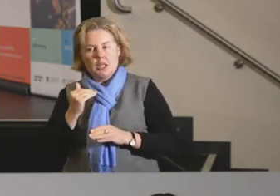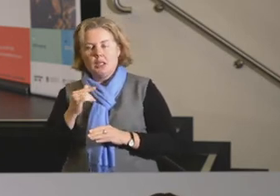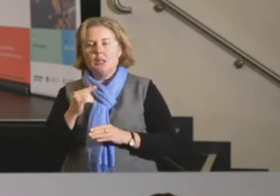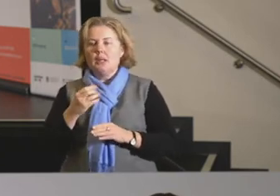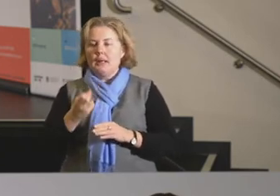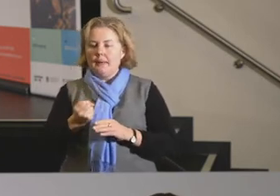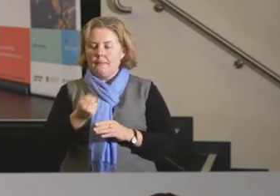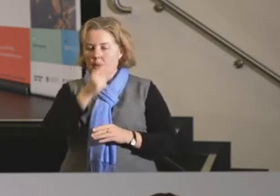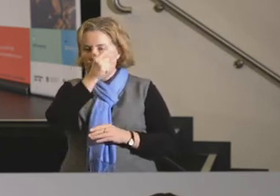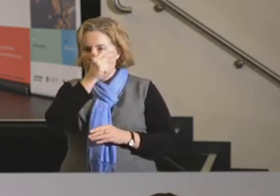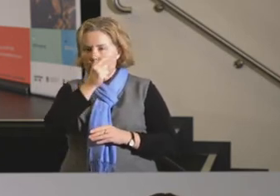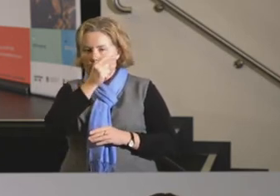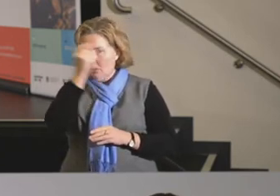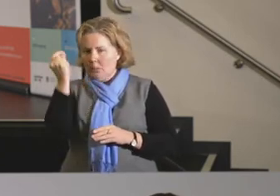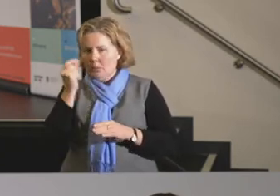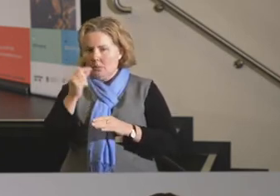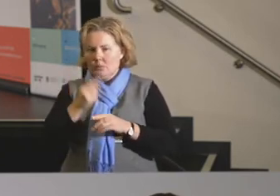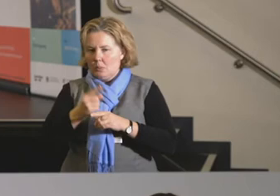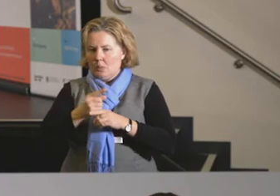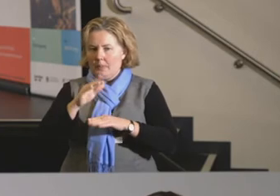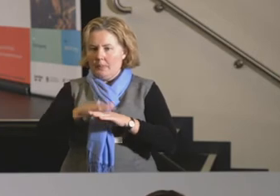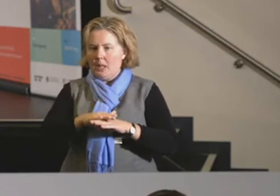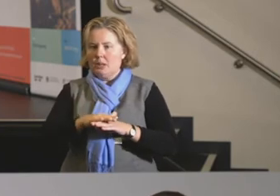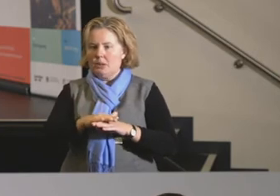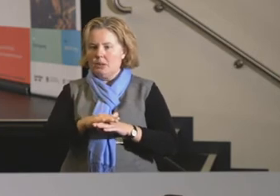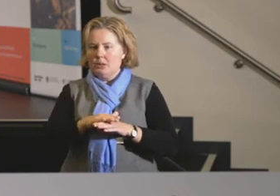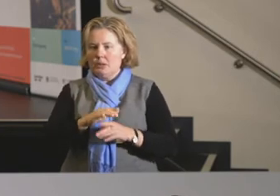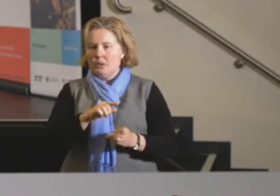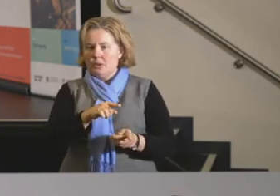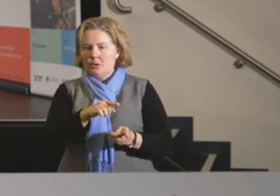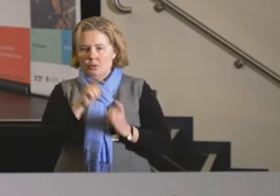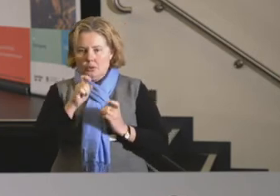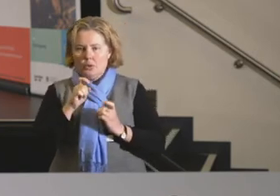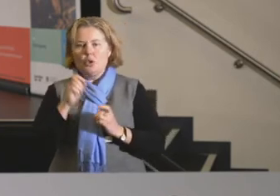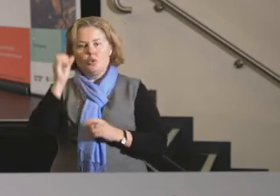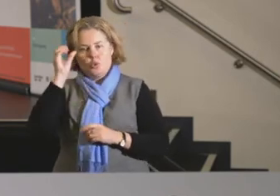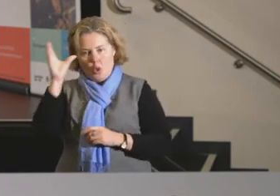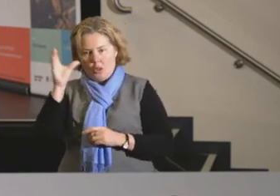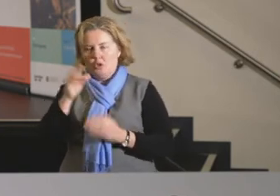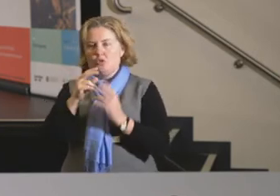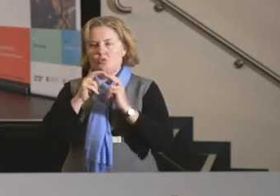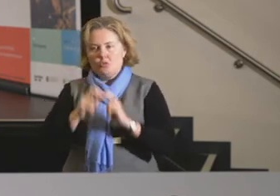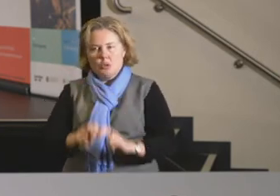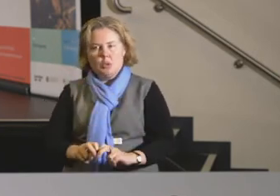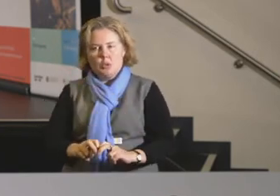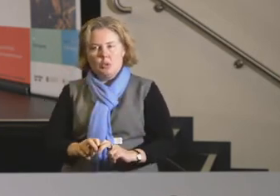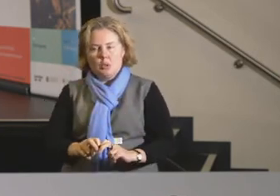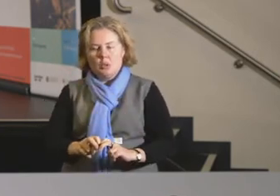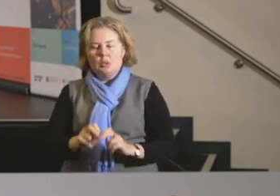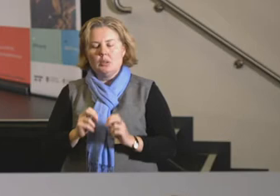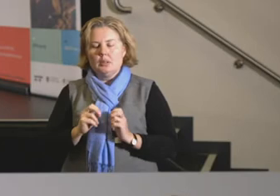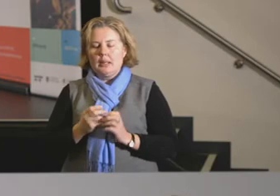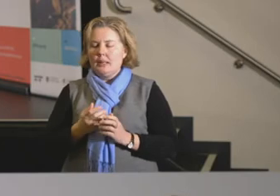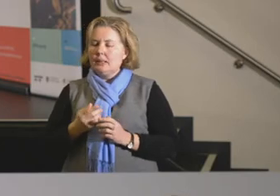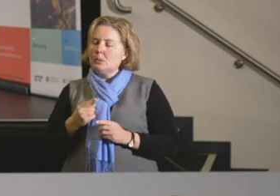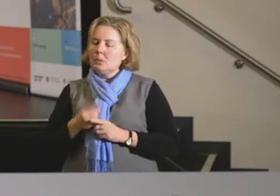knowledge, local knowledge, with the research that they were doing, and how the